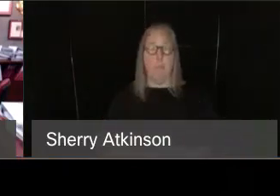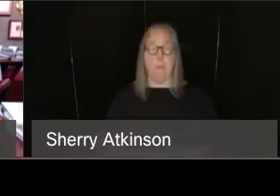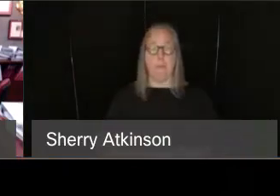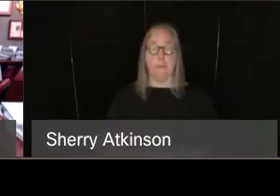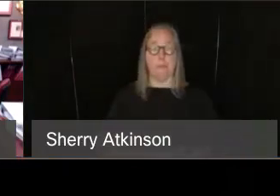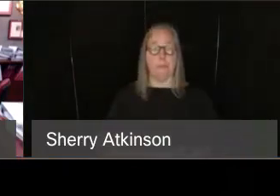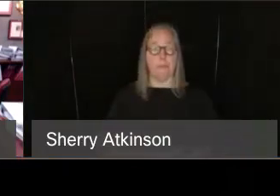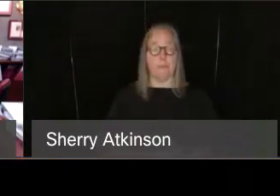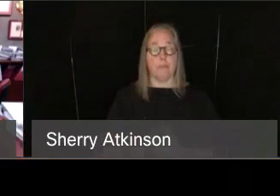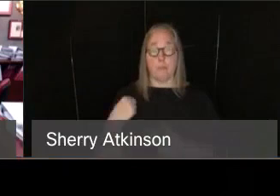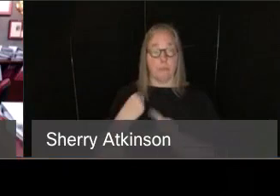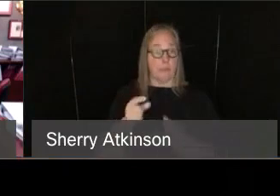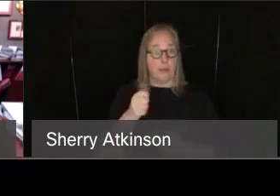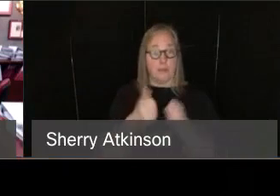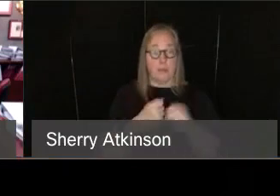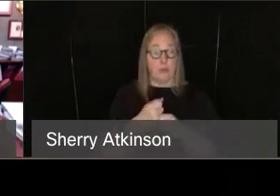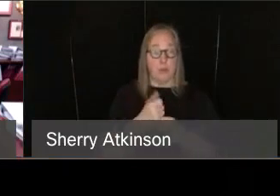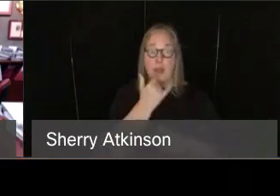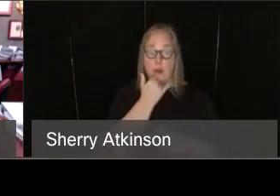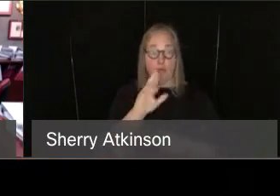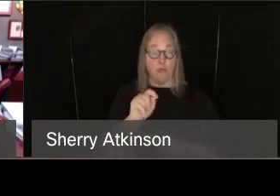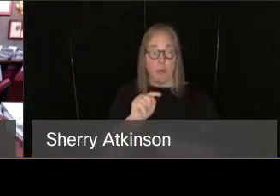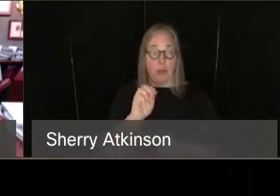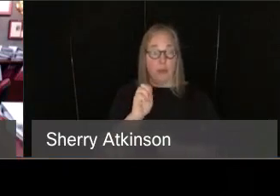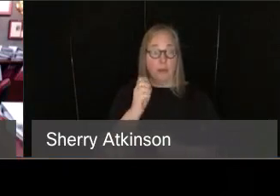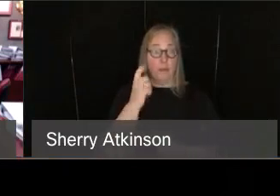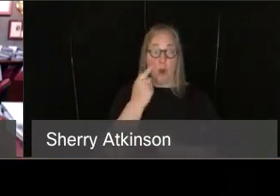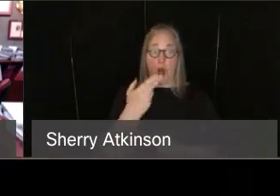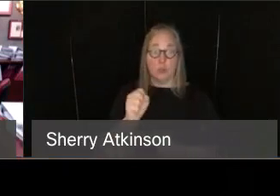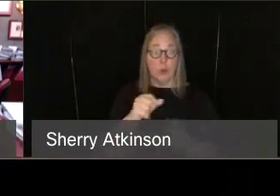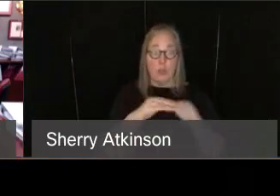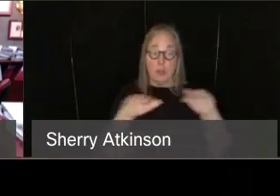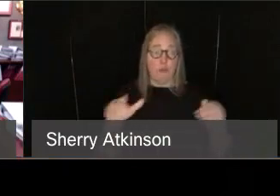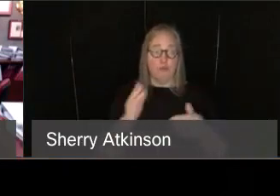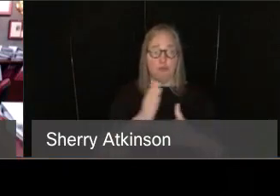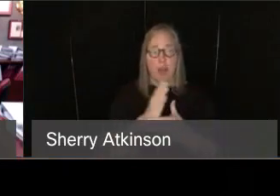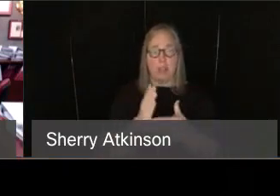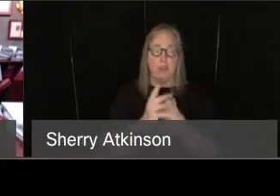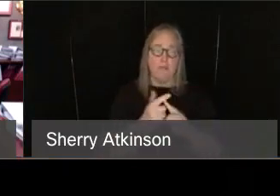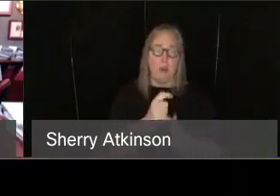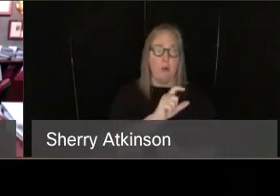Over the past 10 years, the error rate for the high school level has ranged from